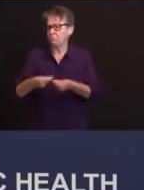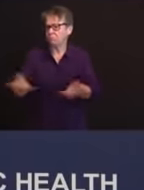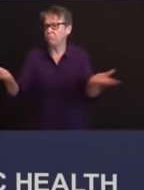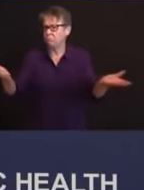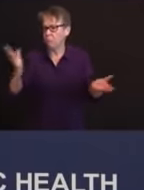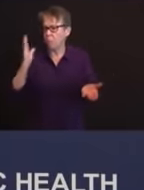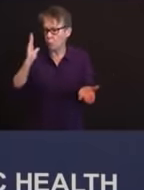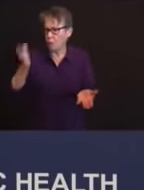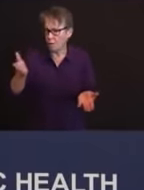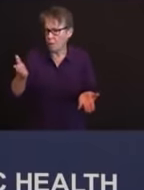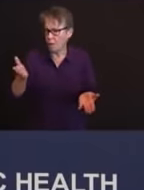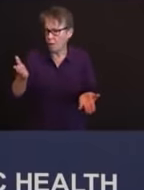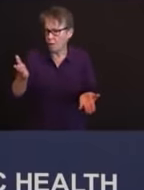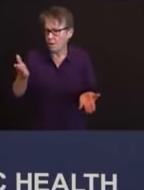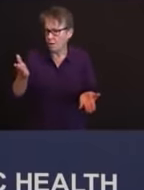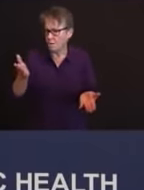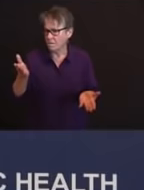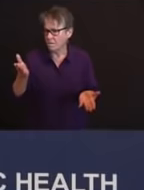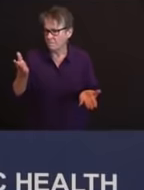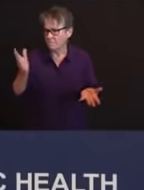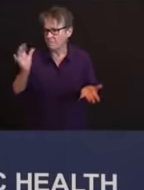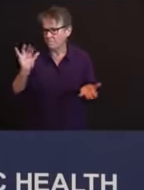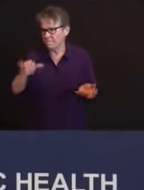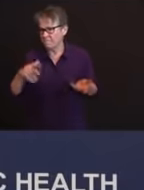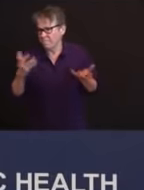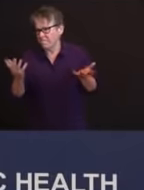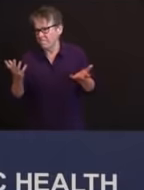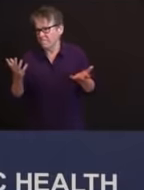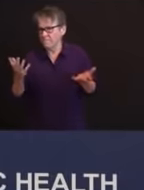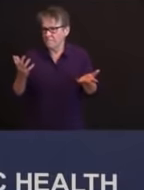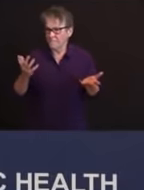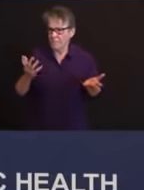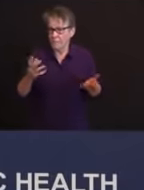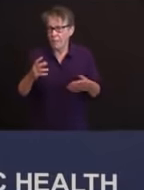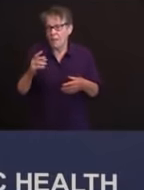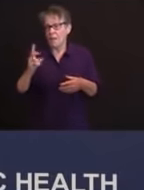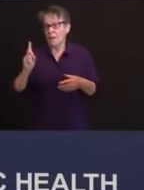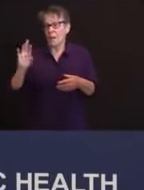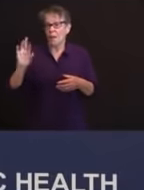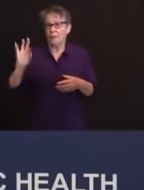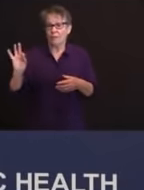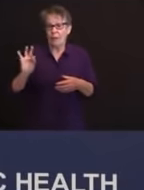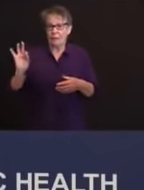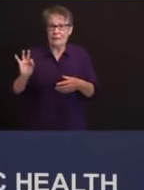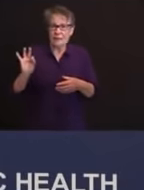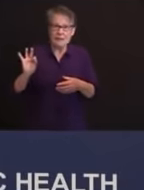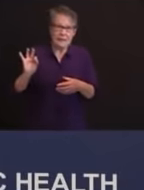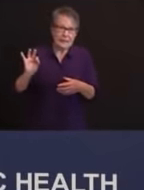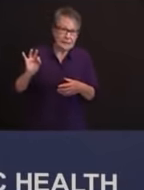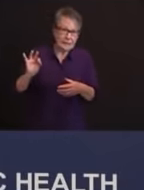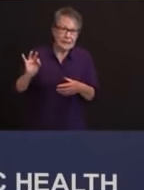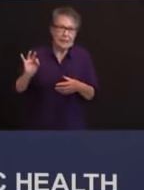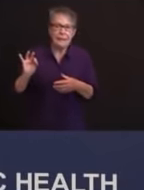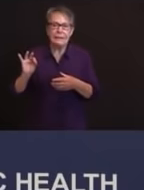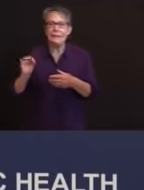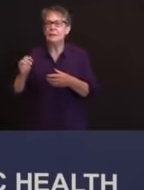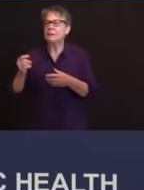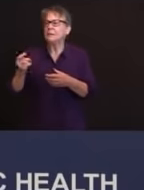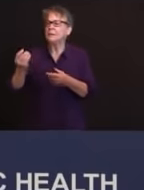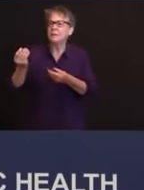folks, as I know you have this morning. But he made a very important point, which gets to a lot of this. One